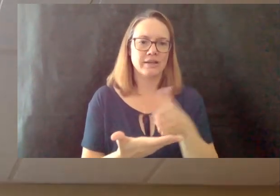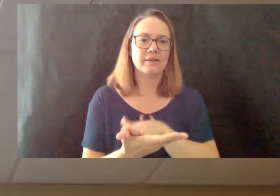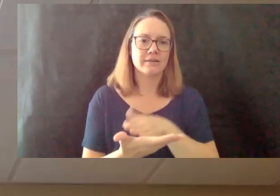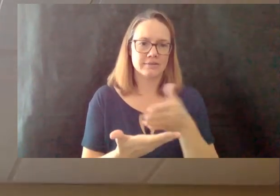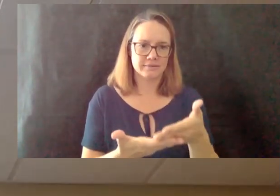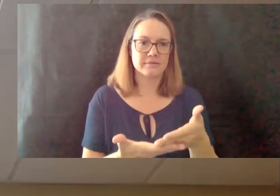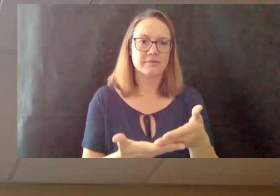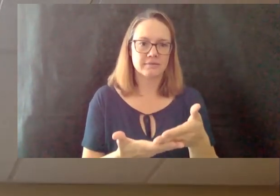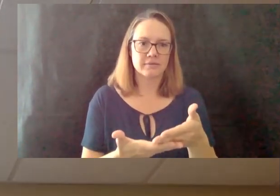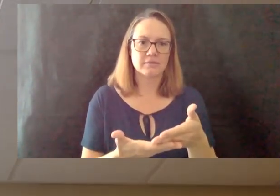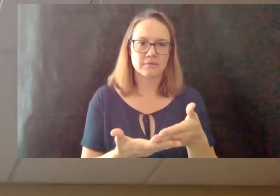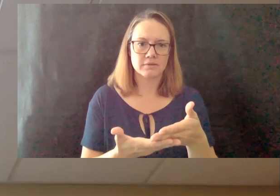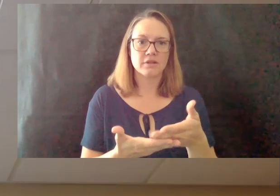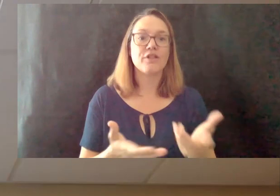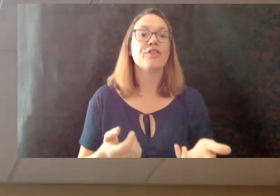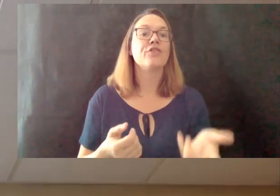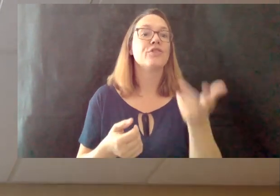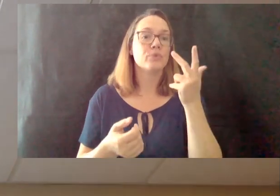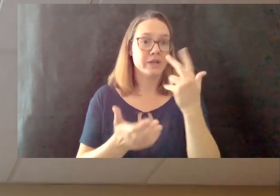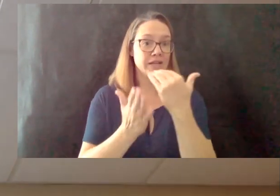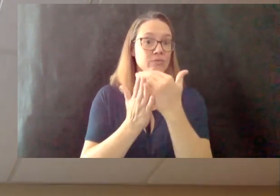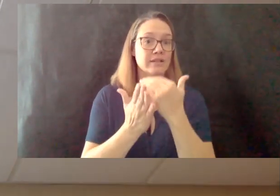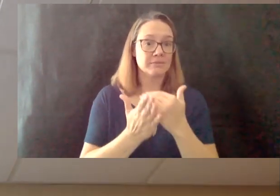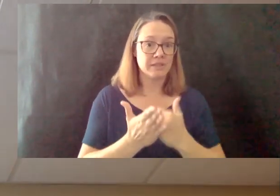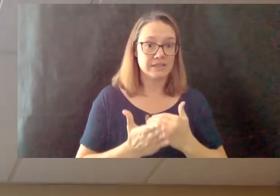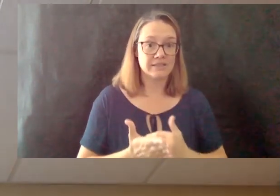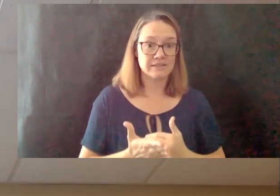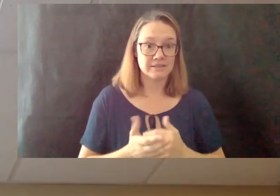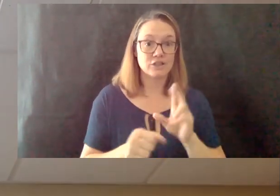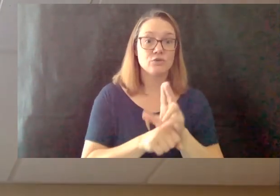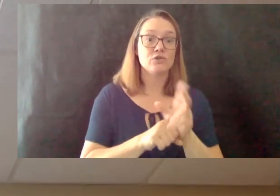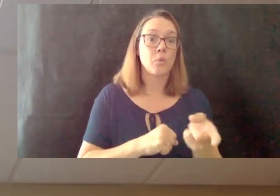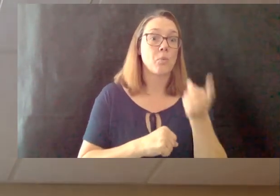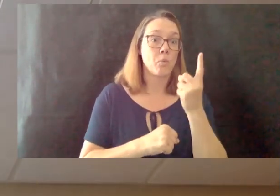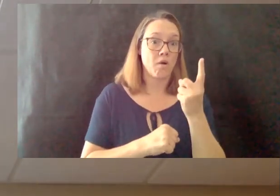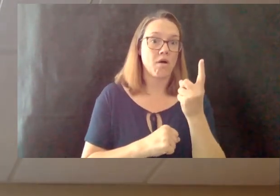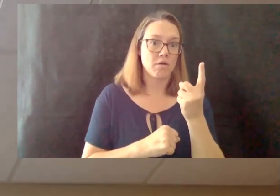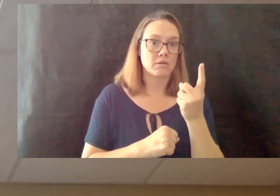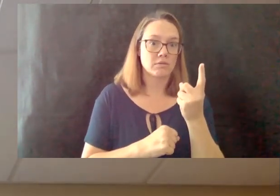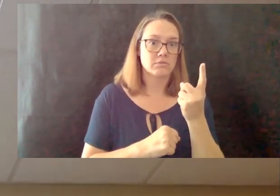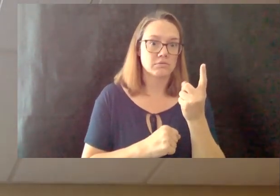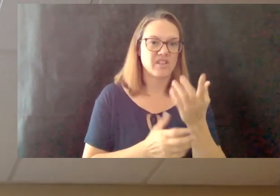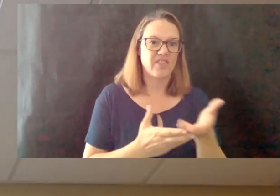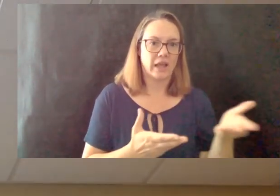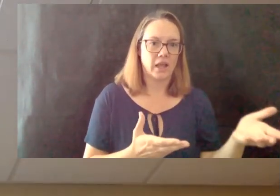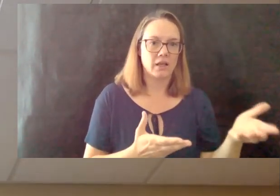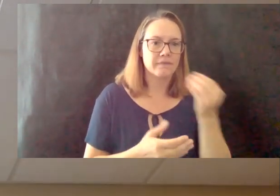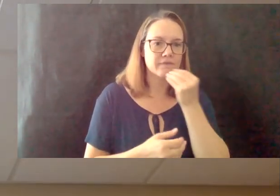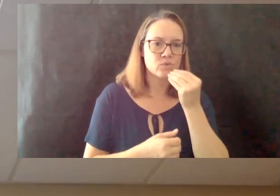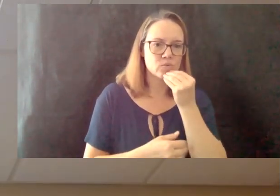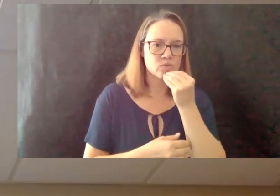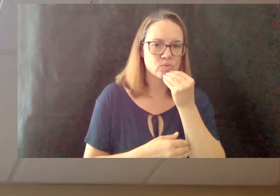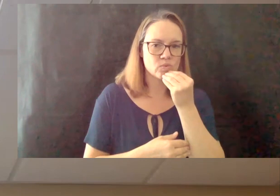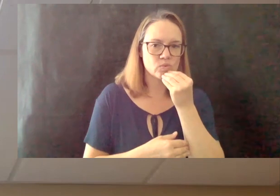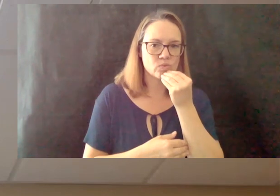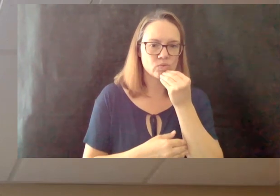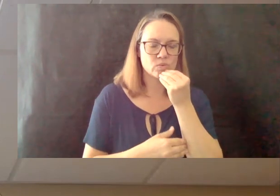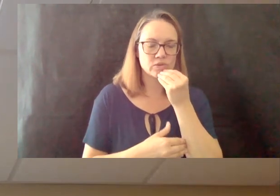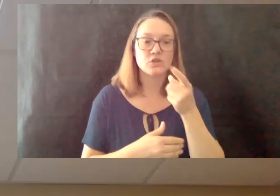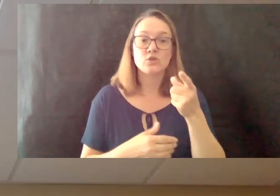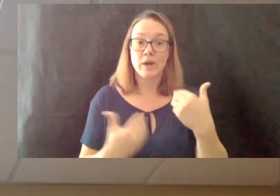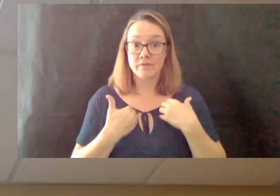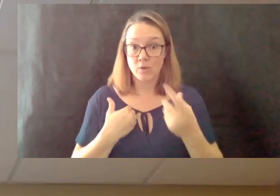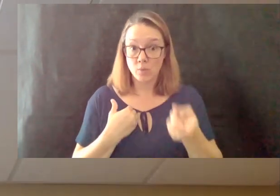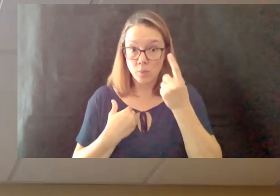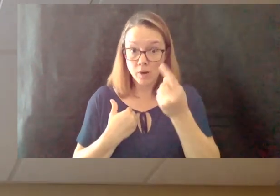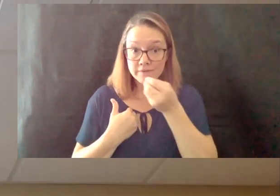cooking methods for 3 different recipes using 1 basic staple item. And so this just highlights the variety